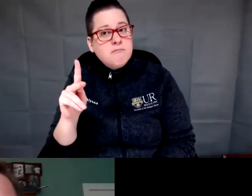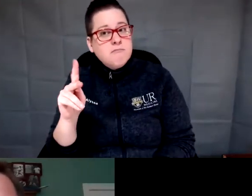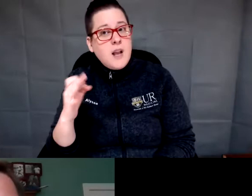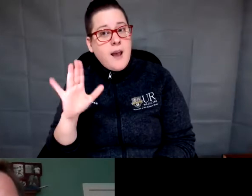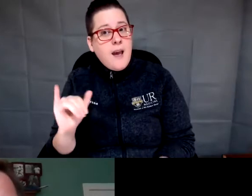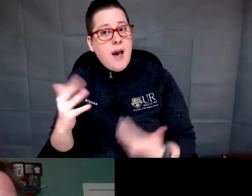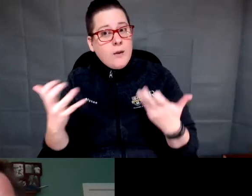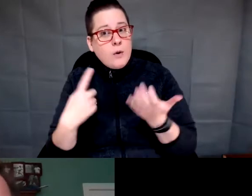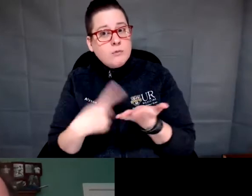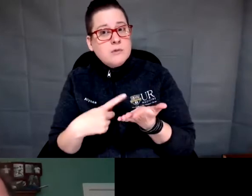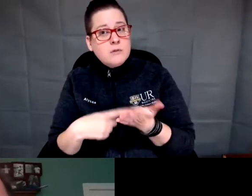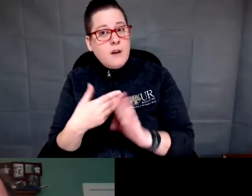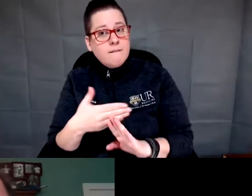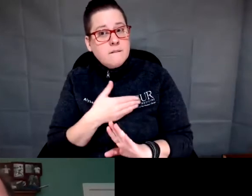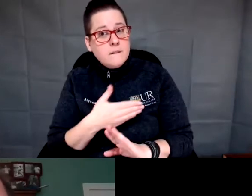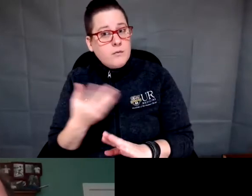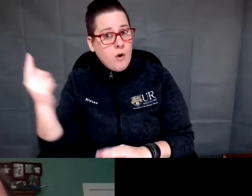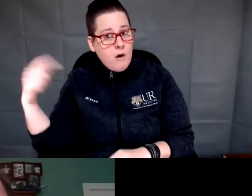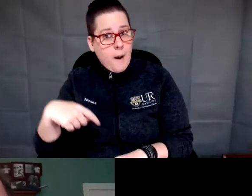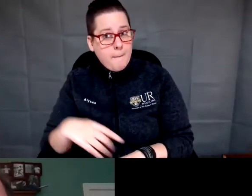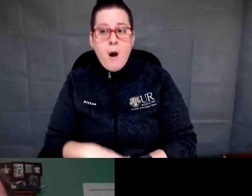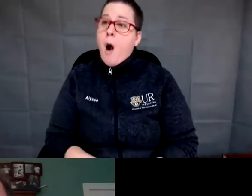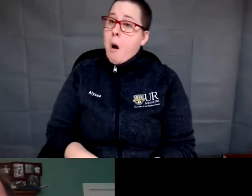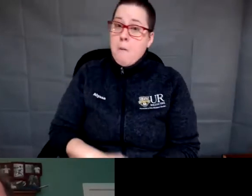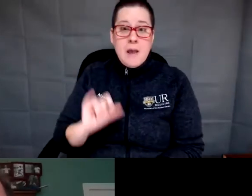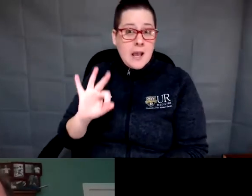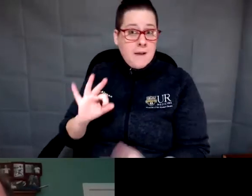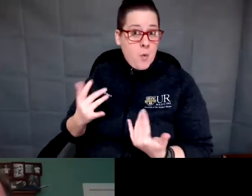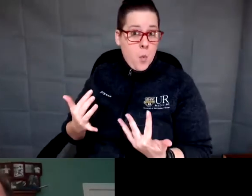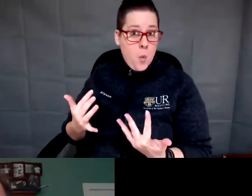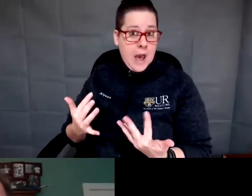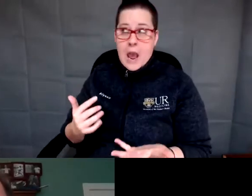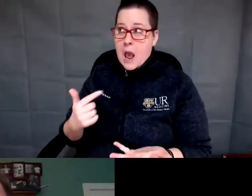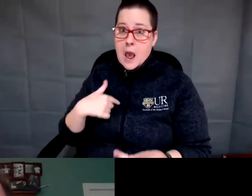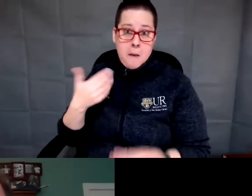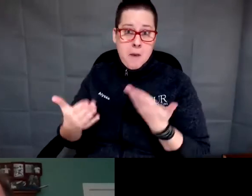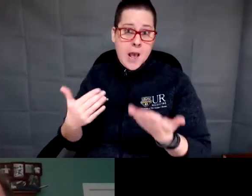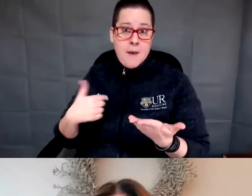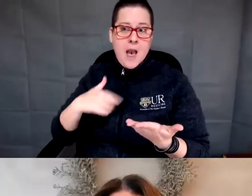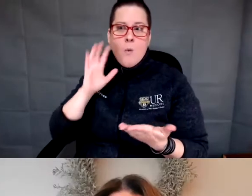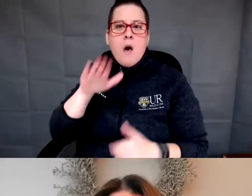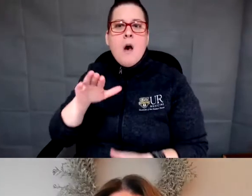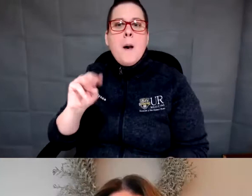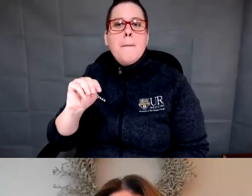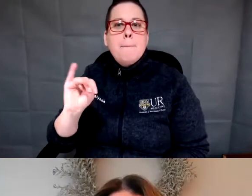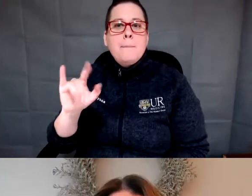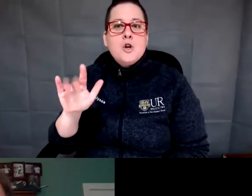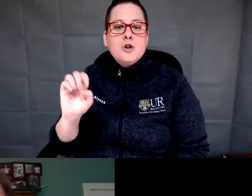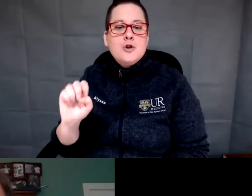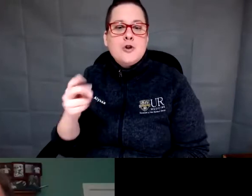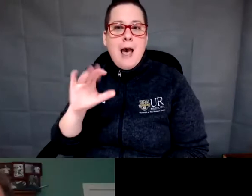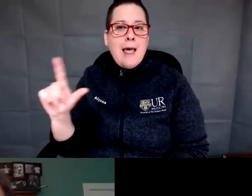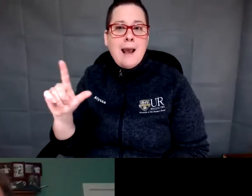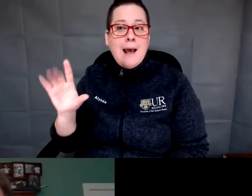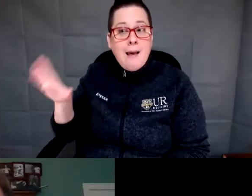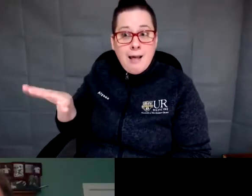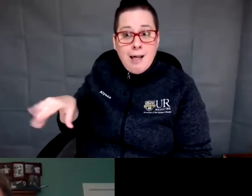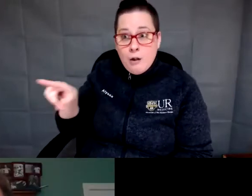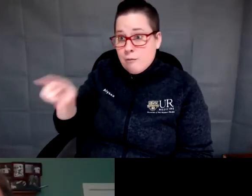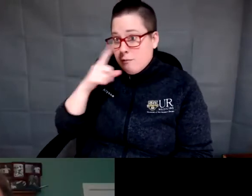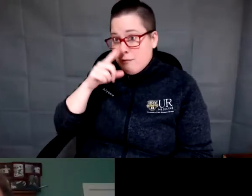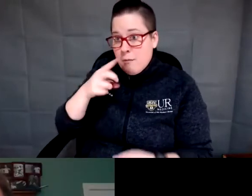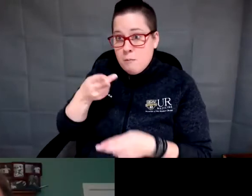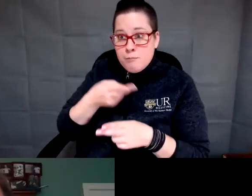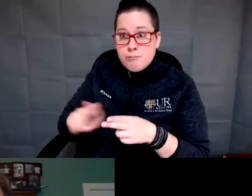cover? Actually, if we're waiting for Dr. Branch, I might actually put Michelle Hill on the spot and ask her to do a brief update